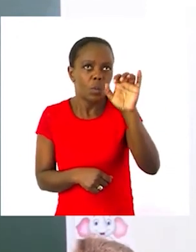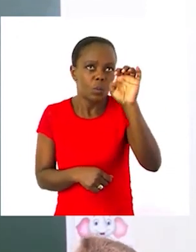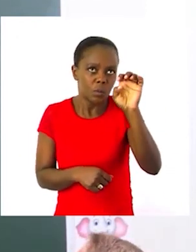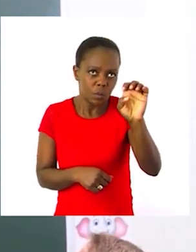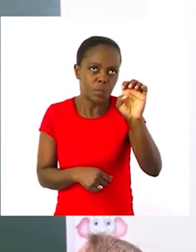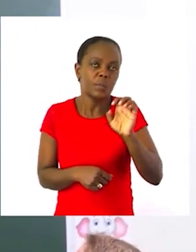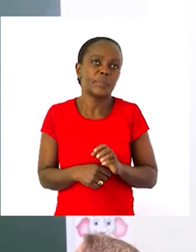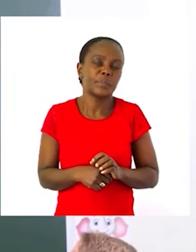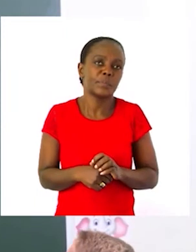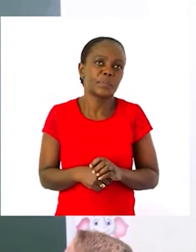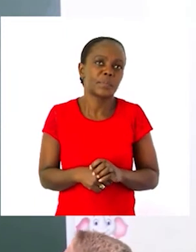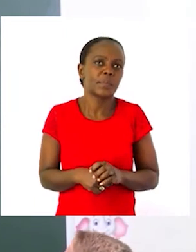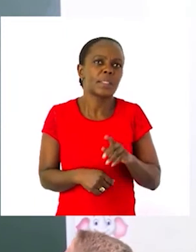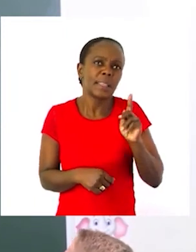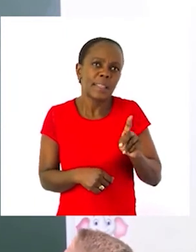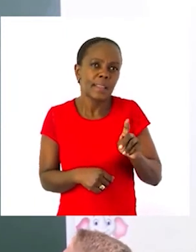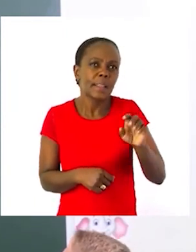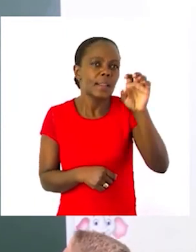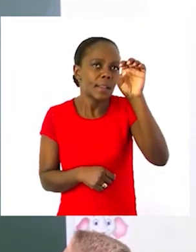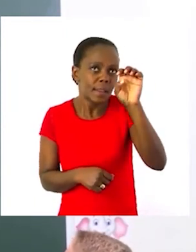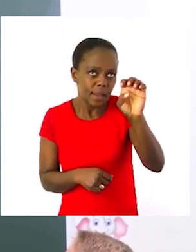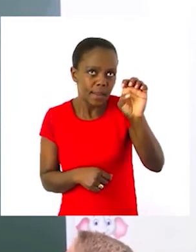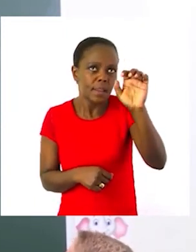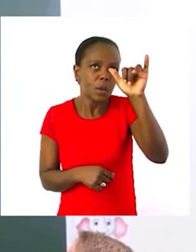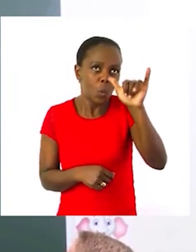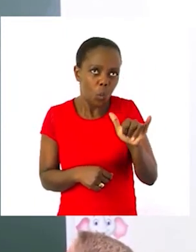here? E.